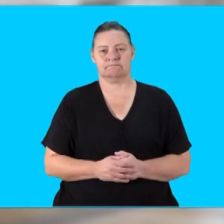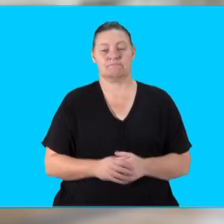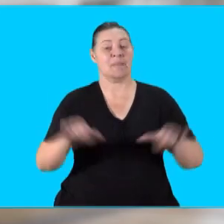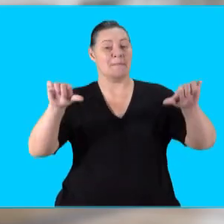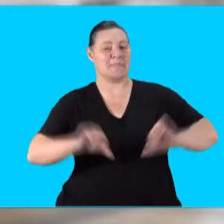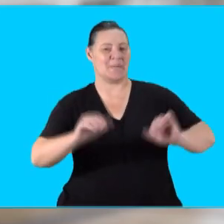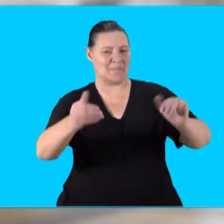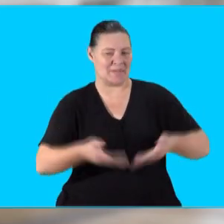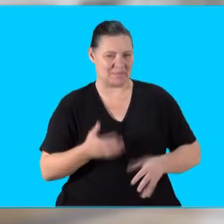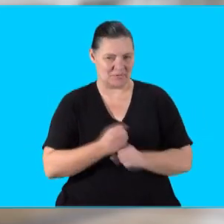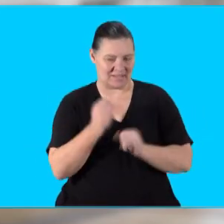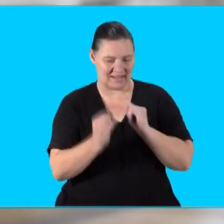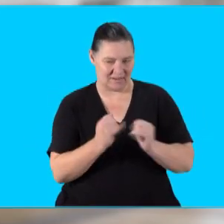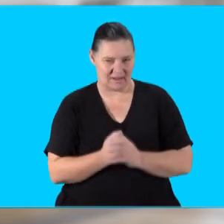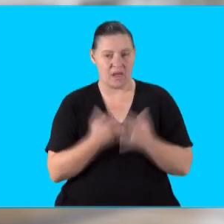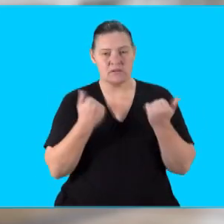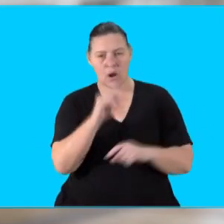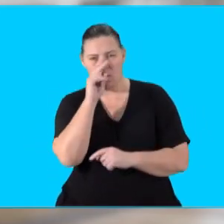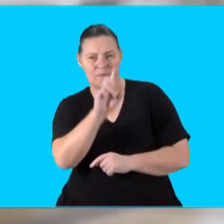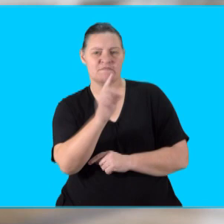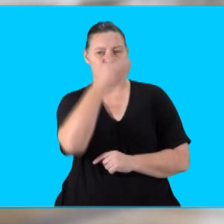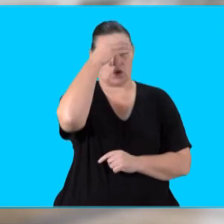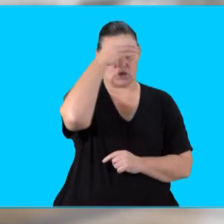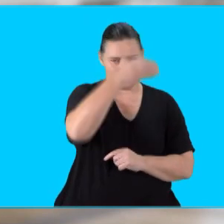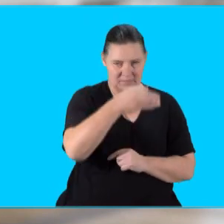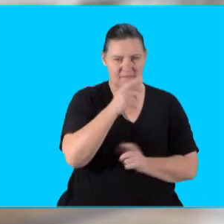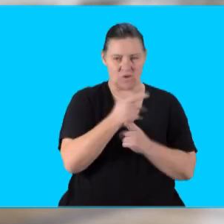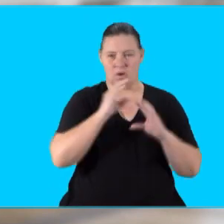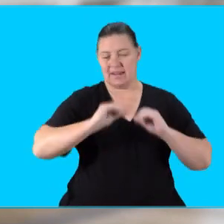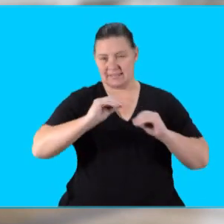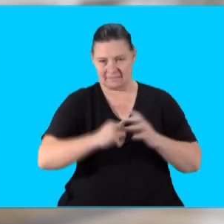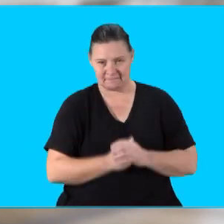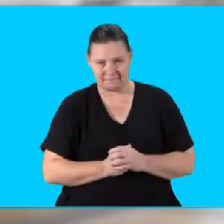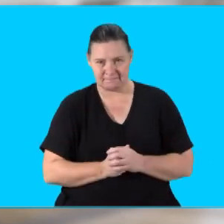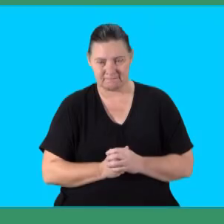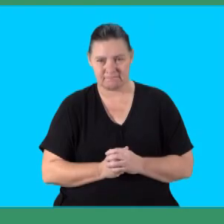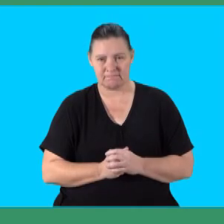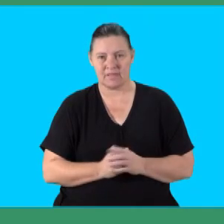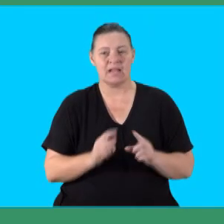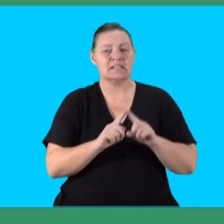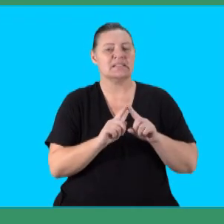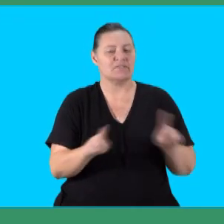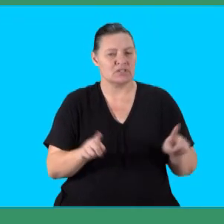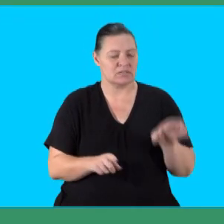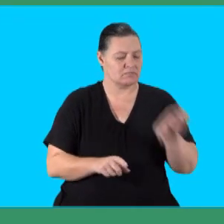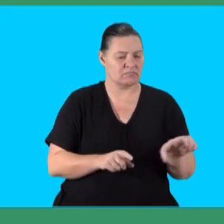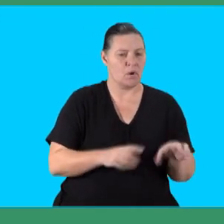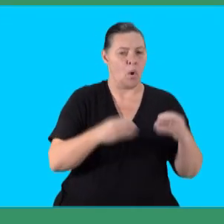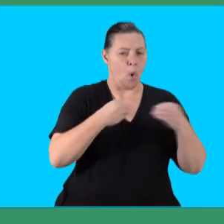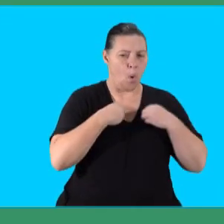Welcome back, grade 11s. Now, let's look at our first concept for our lesson. Differences between forms of